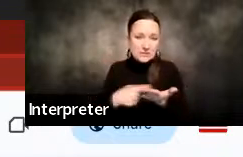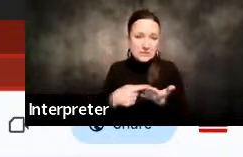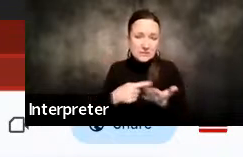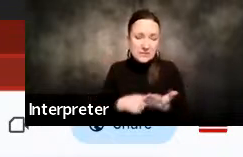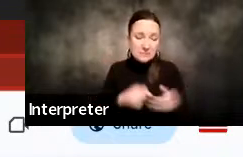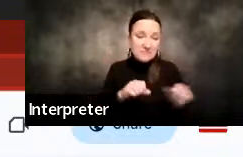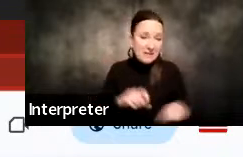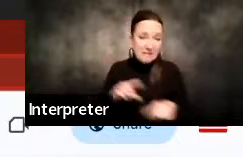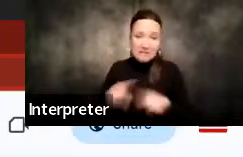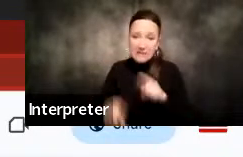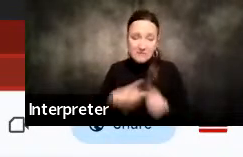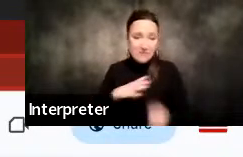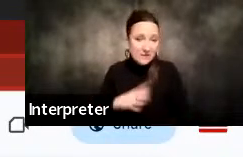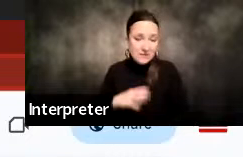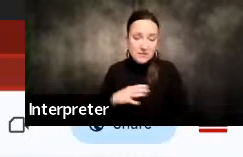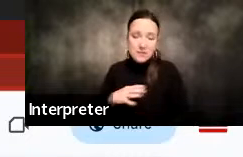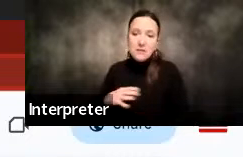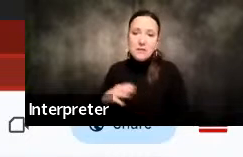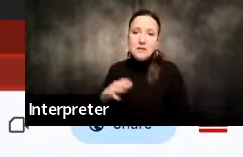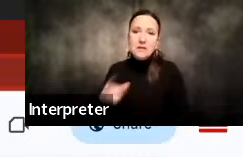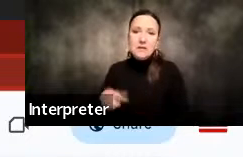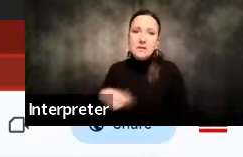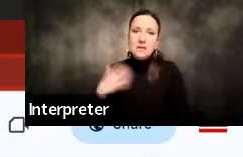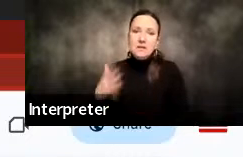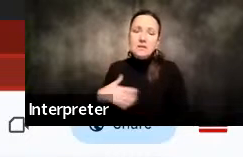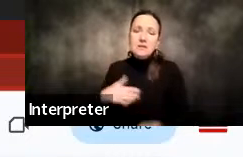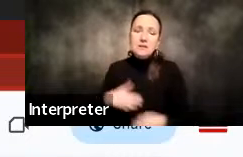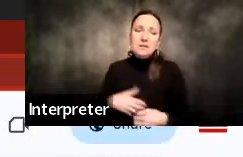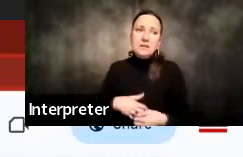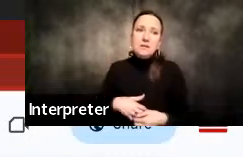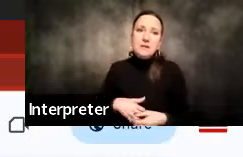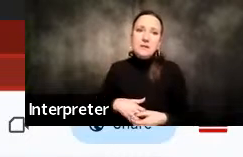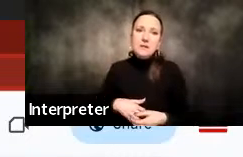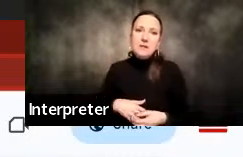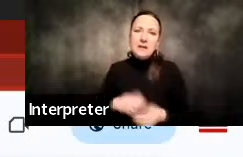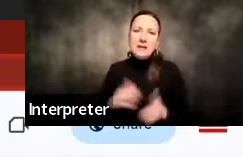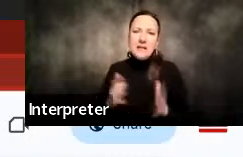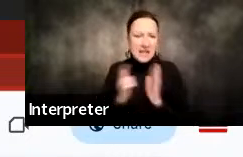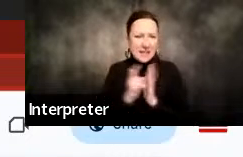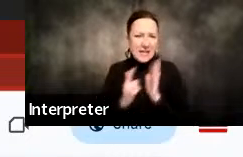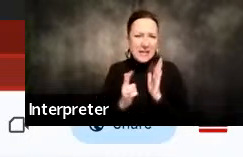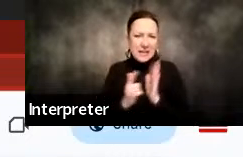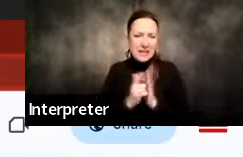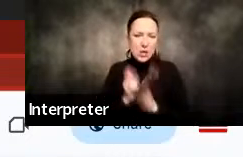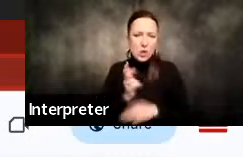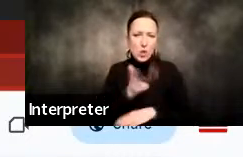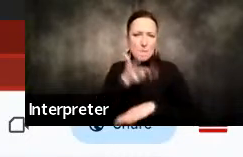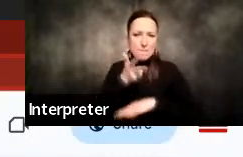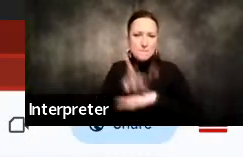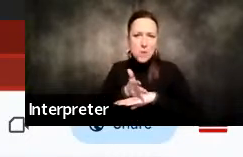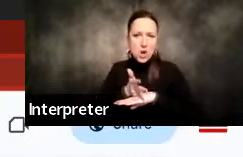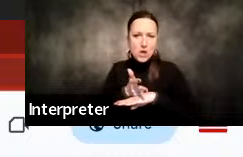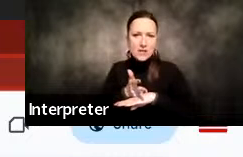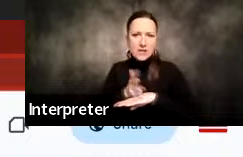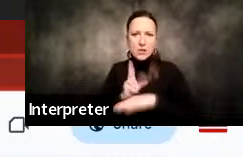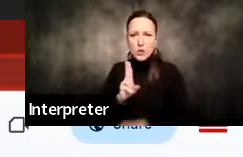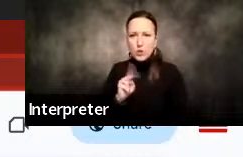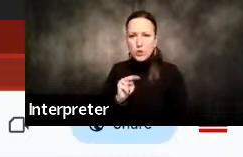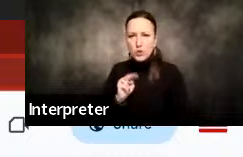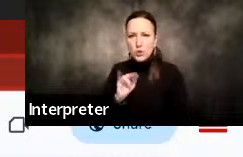you can't. There's a lot of illegal parking in Union